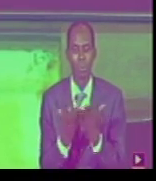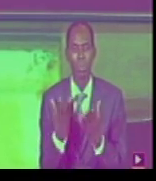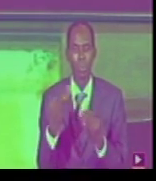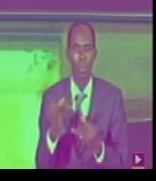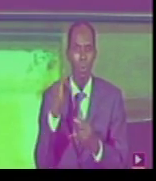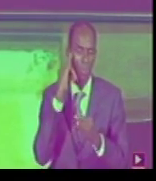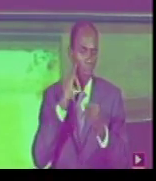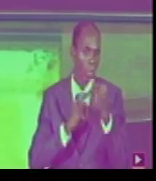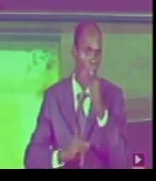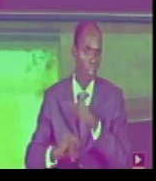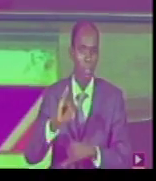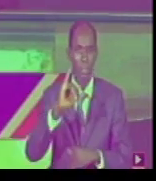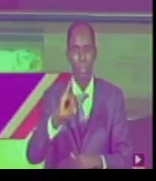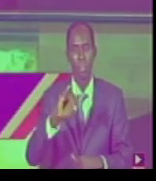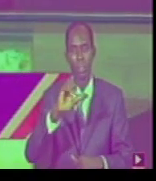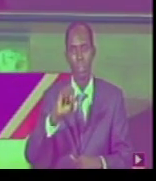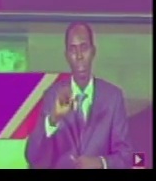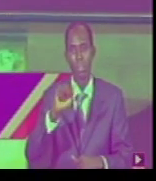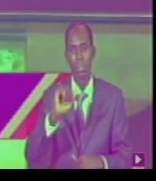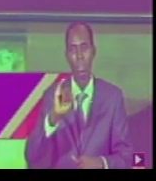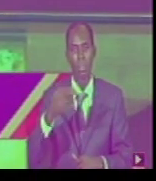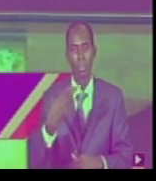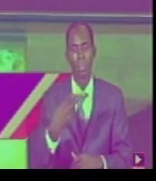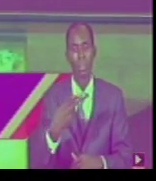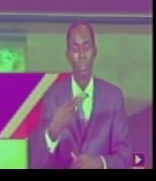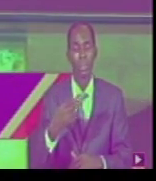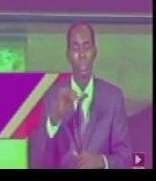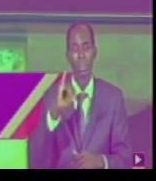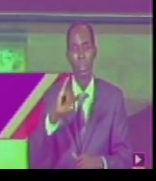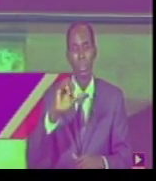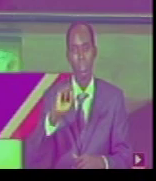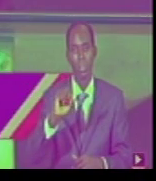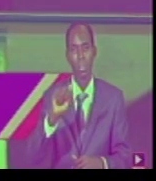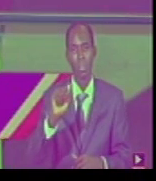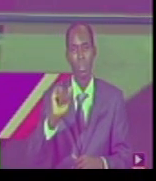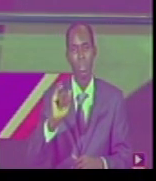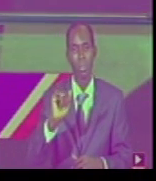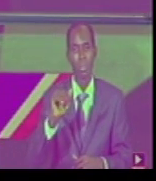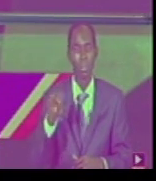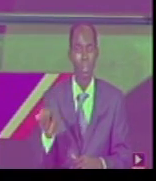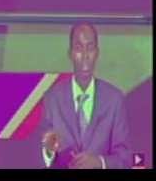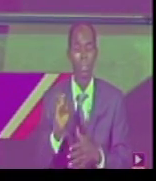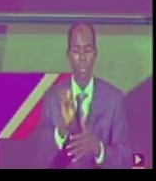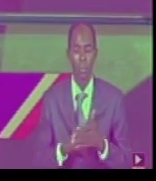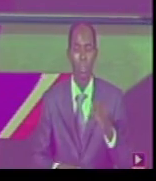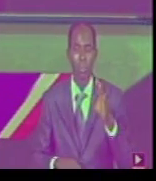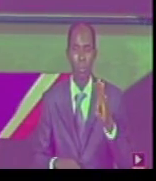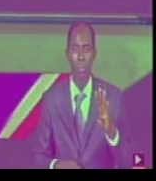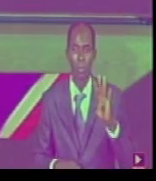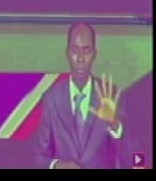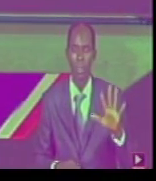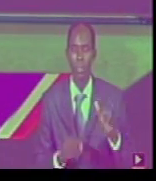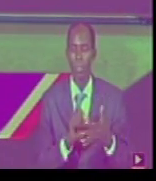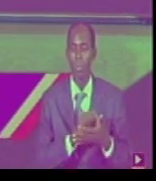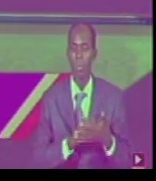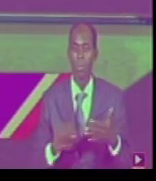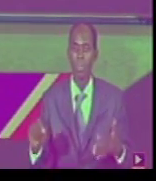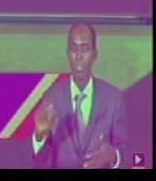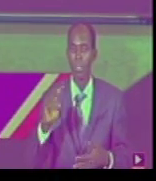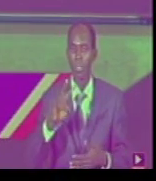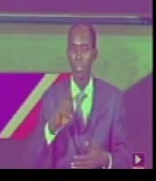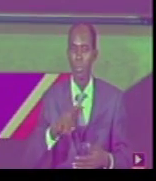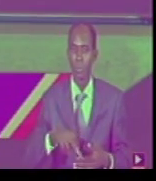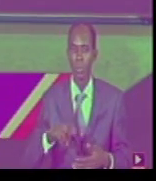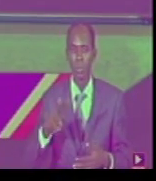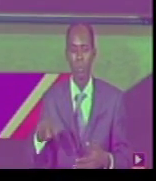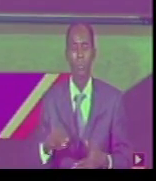chapter 45. Reading from verse 22. Isaiah chapter 45,